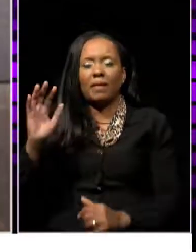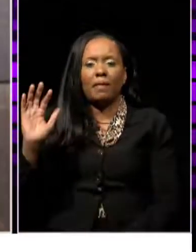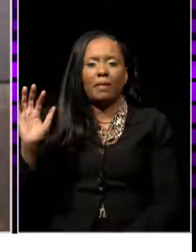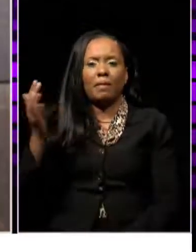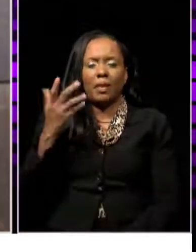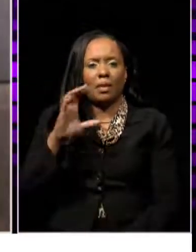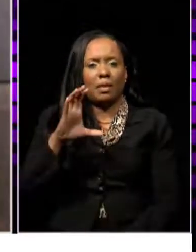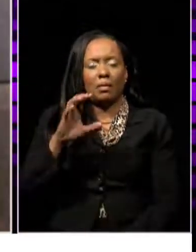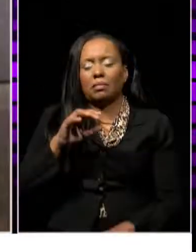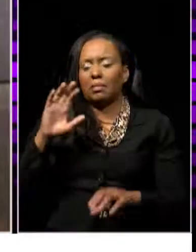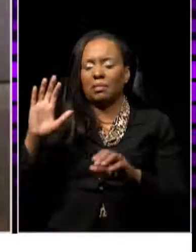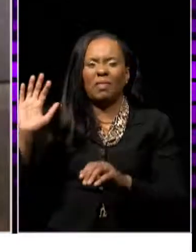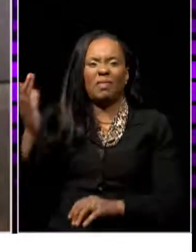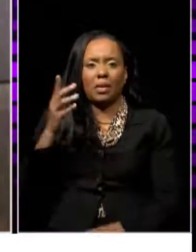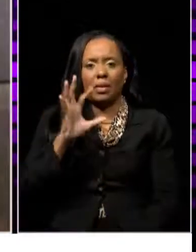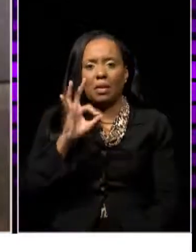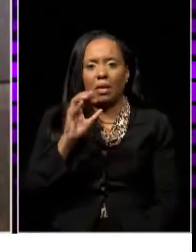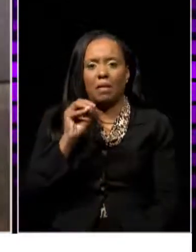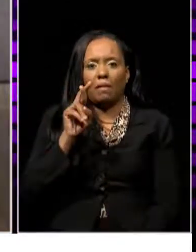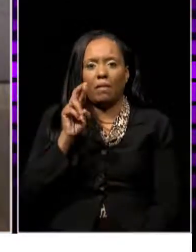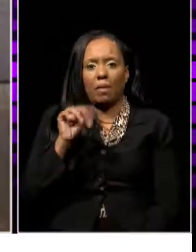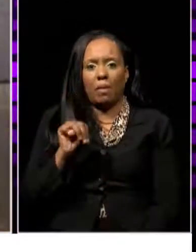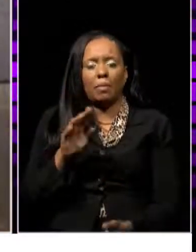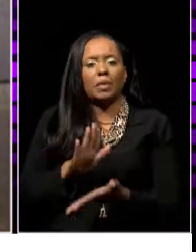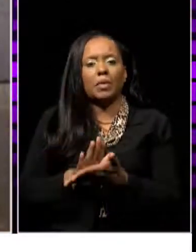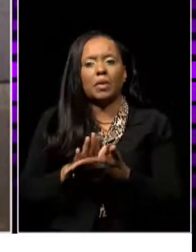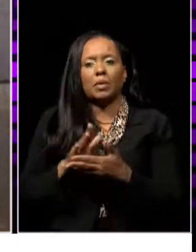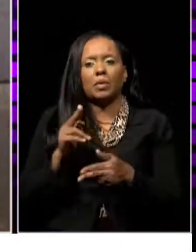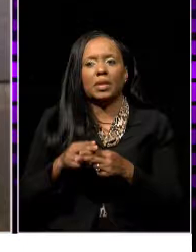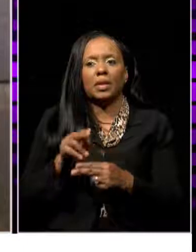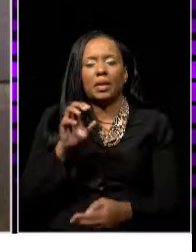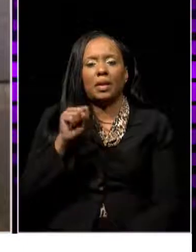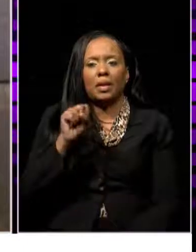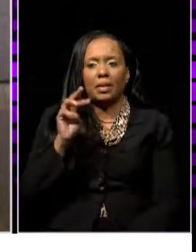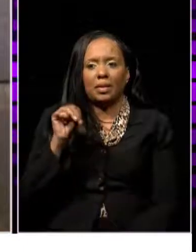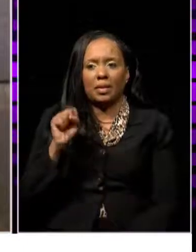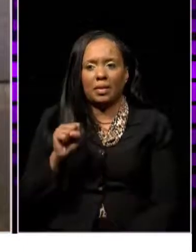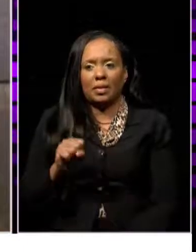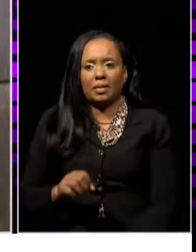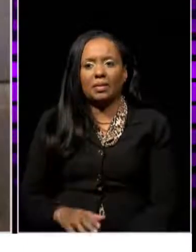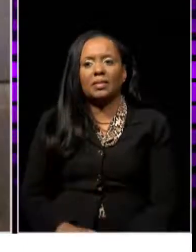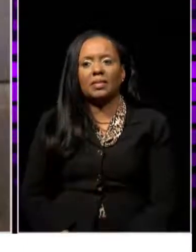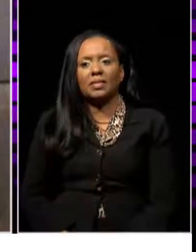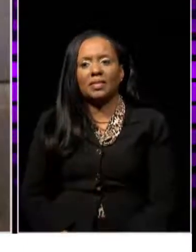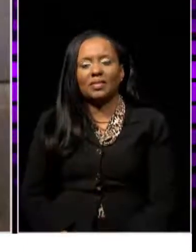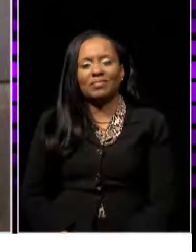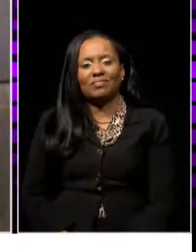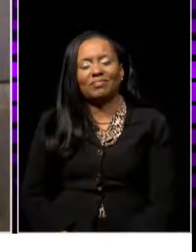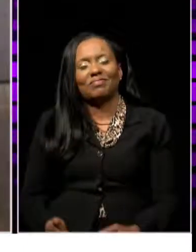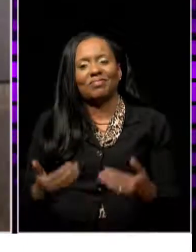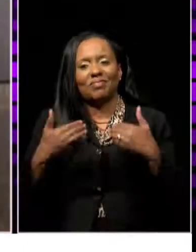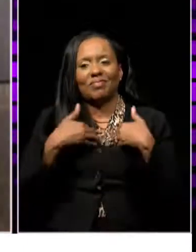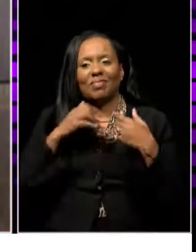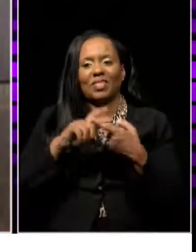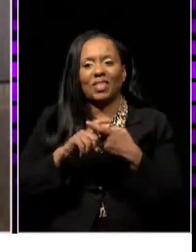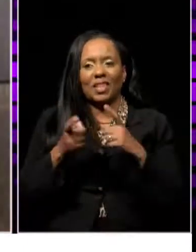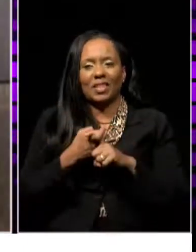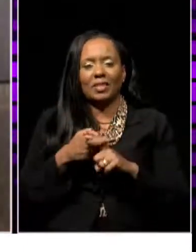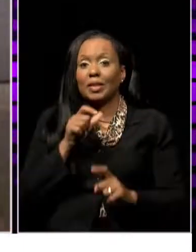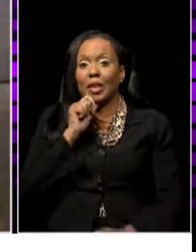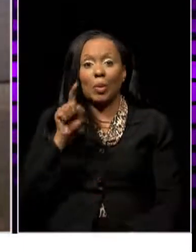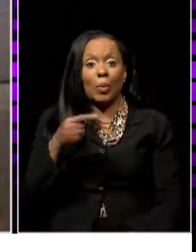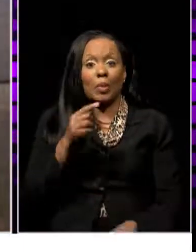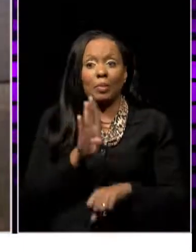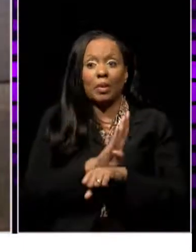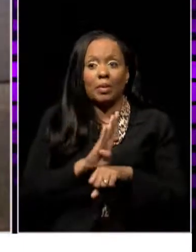Michael's, and he have friends not from Barbados, but all over the world who